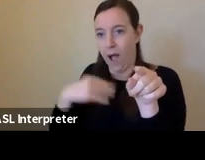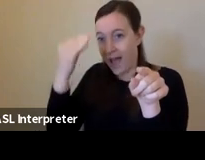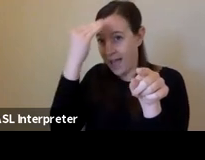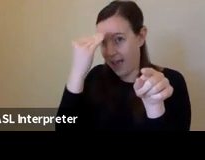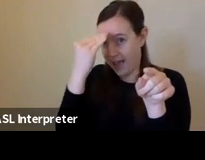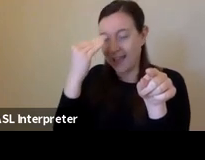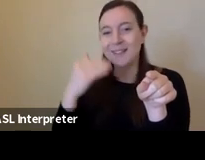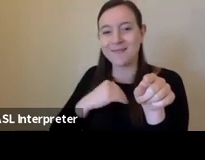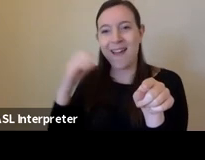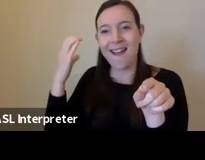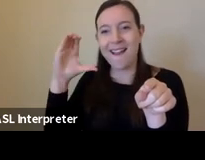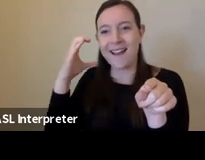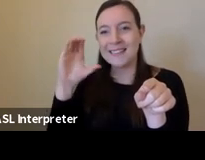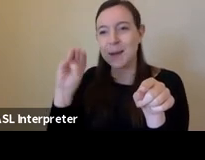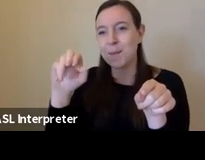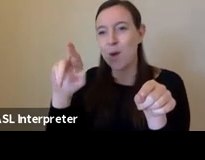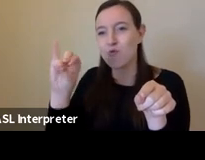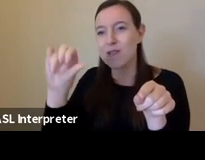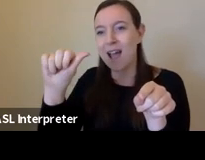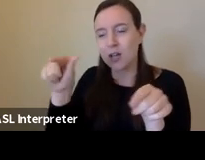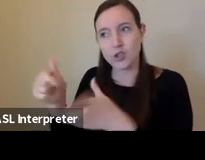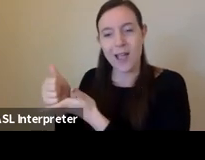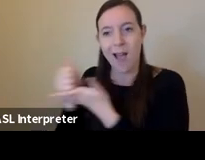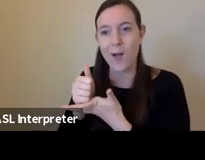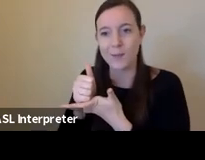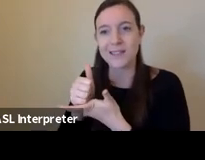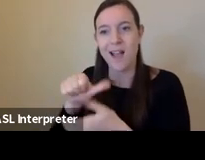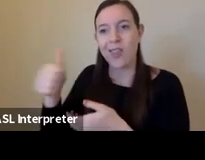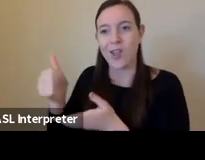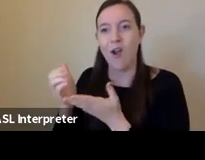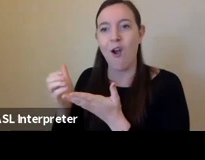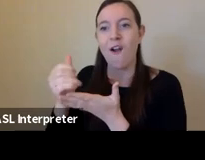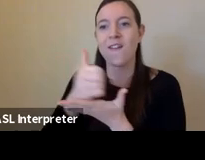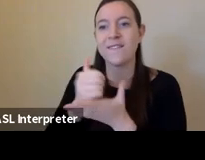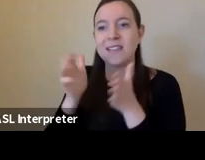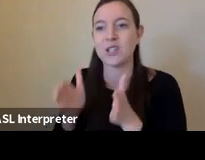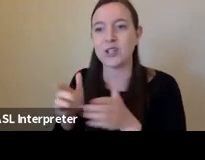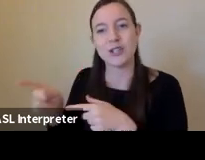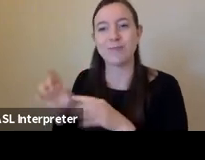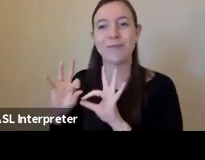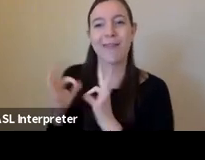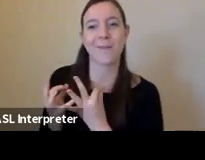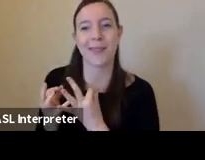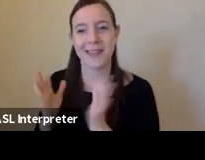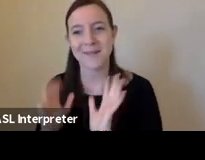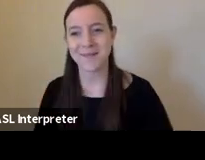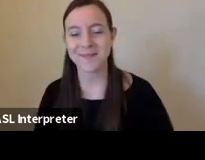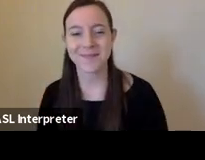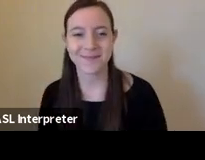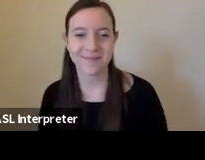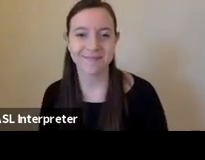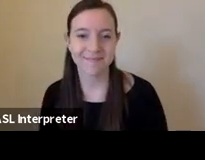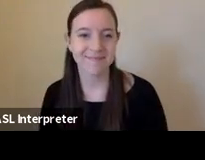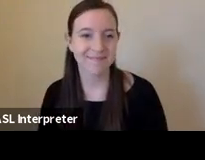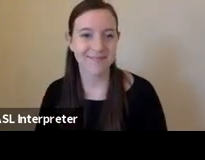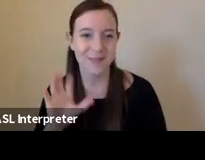during the harvesting. So she's one of our other harvesters out there, one of the family. So that's all our there